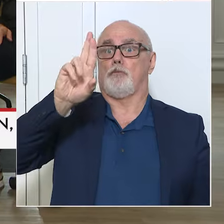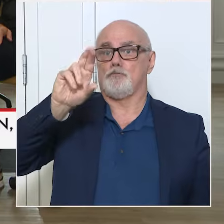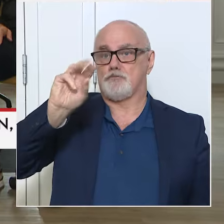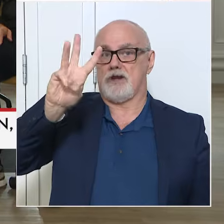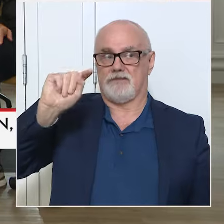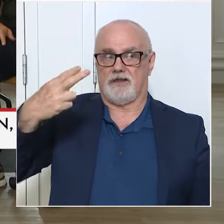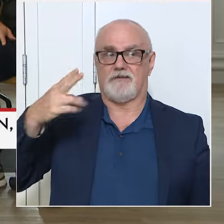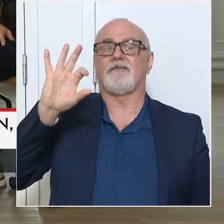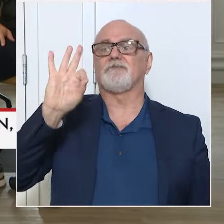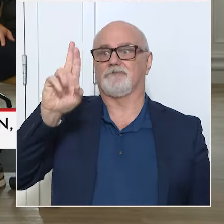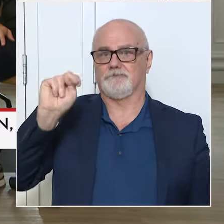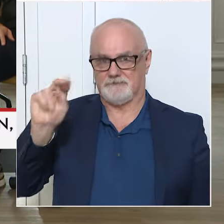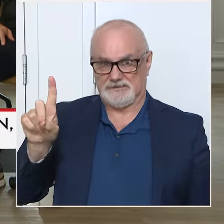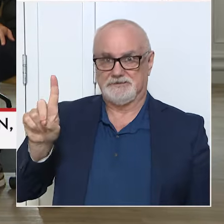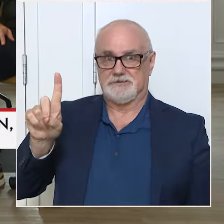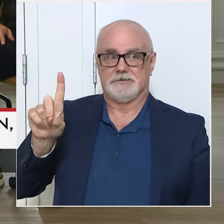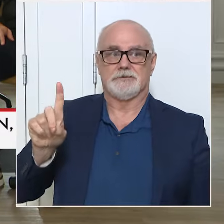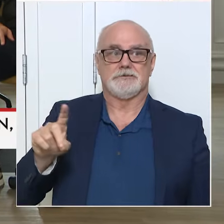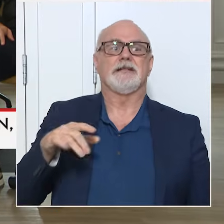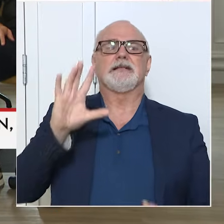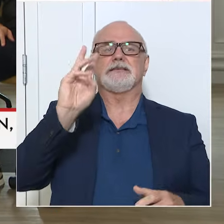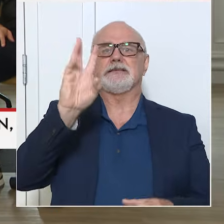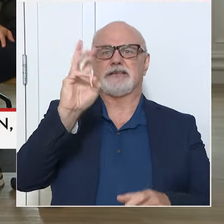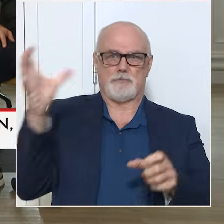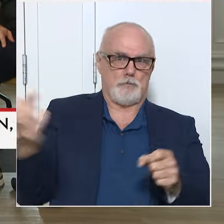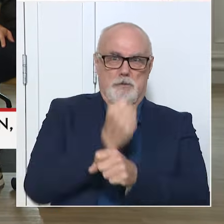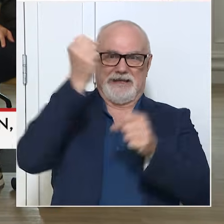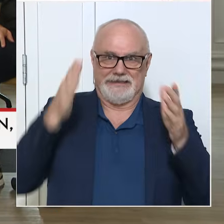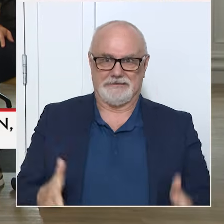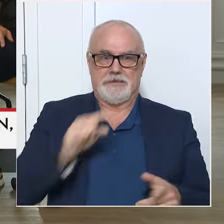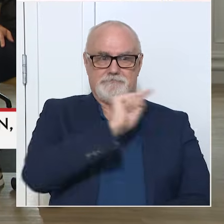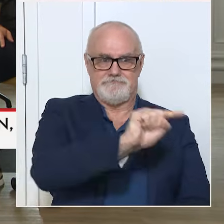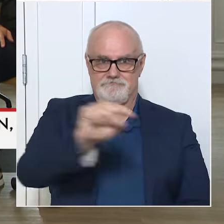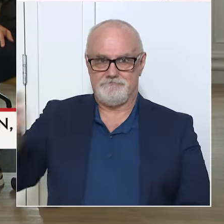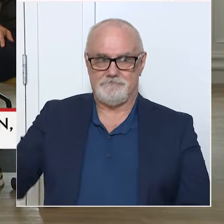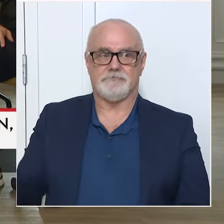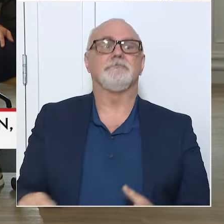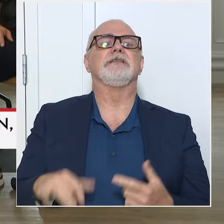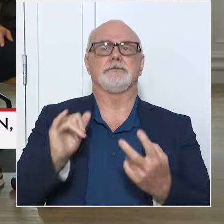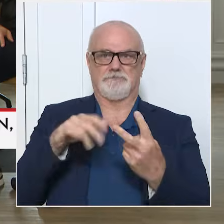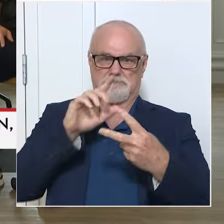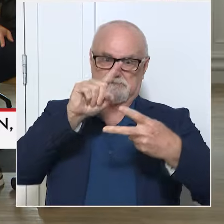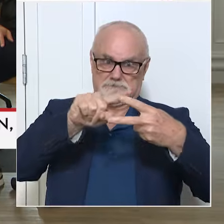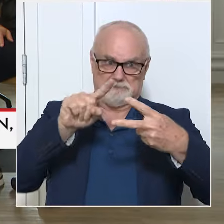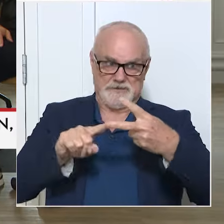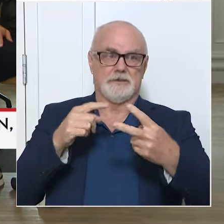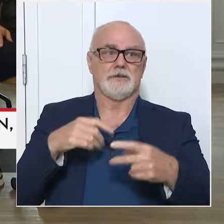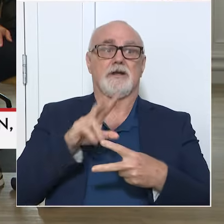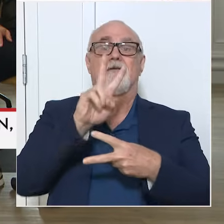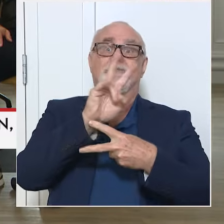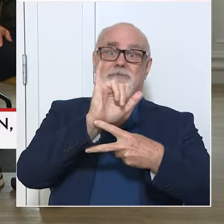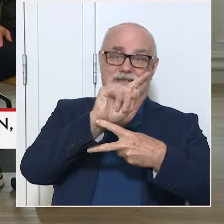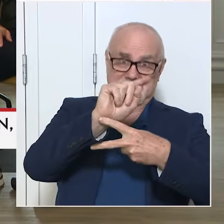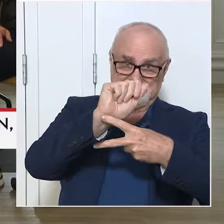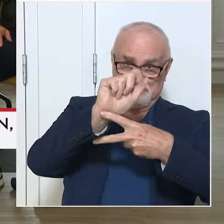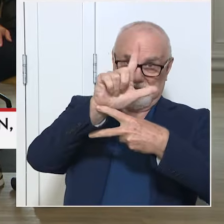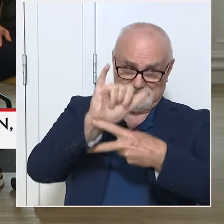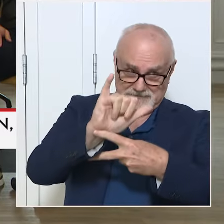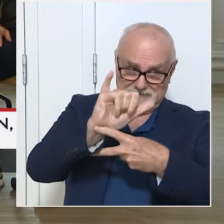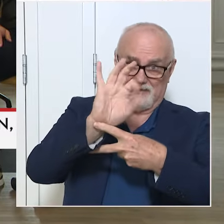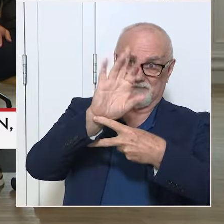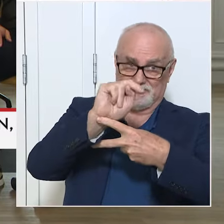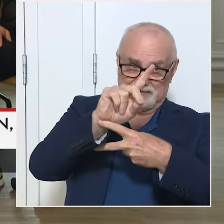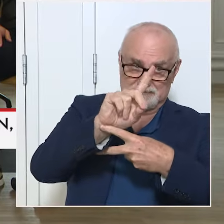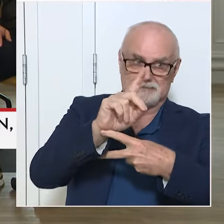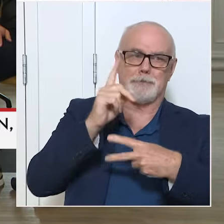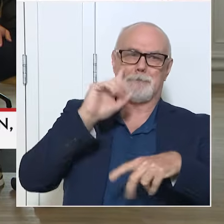targeted at smaller businesses that are growing and giving them that next access to capital so that they can grow in the